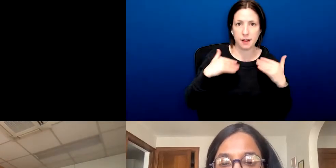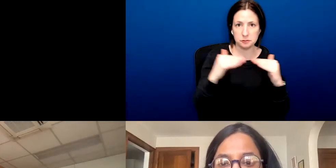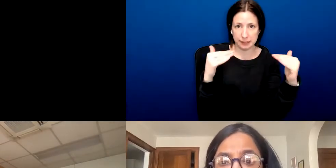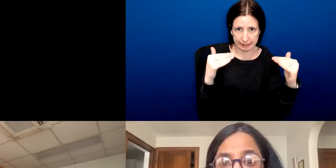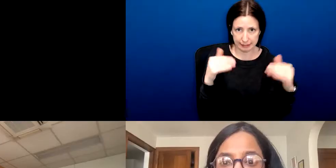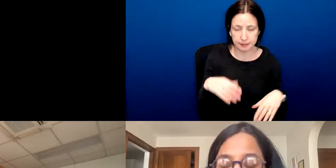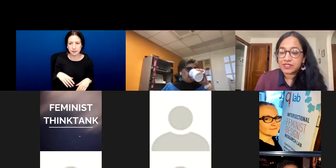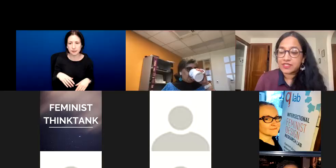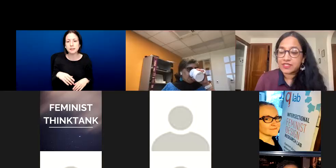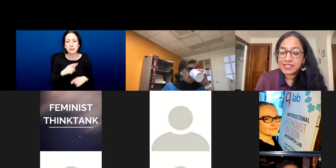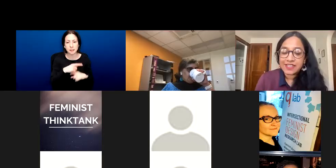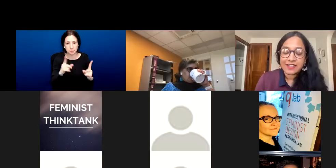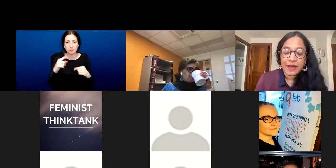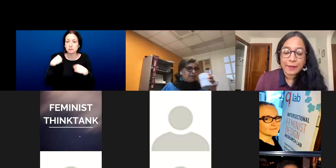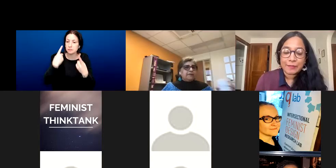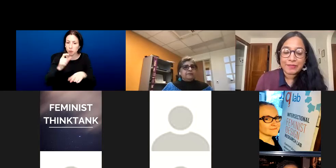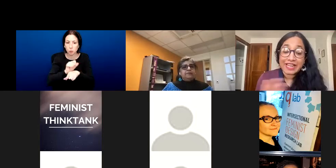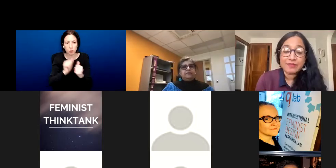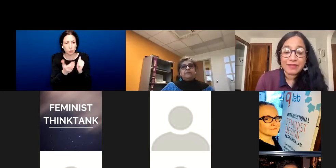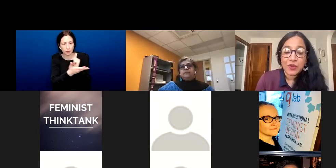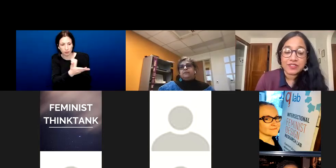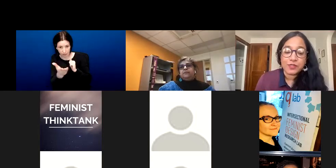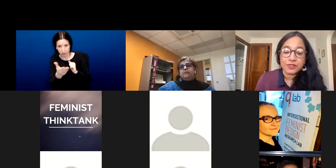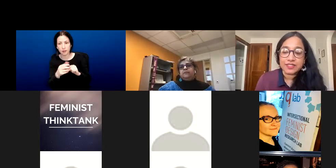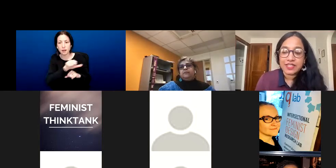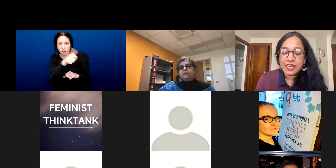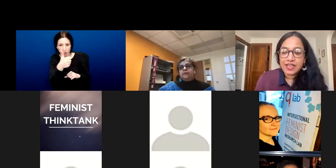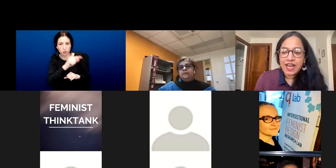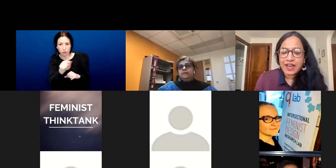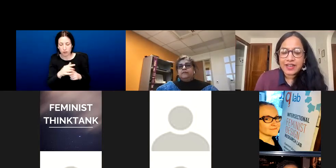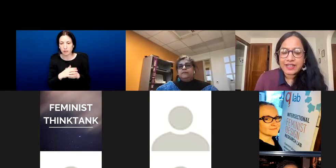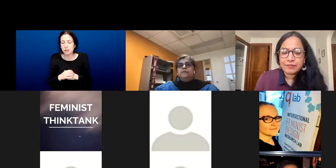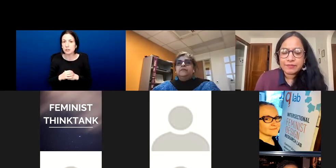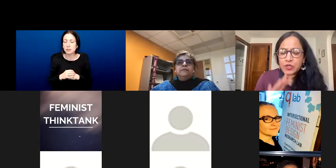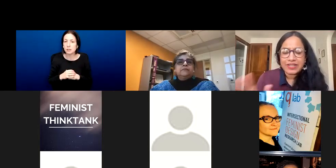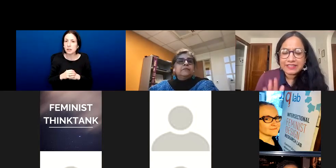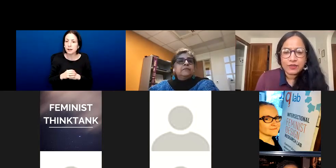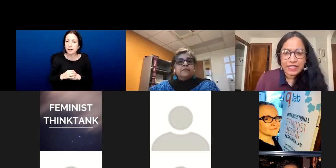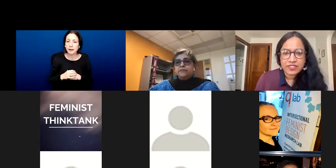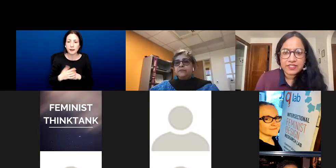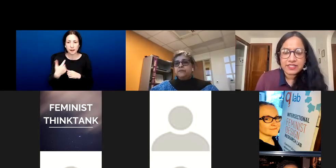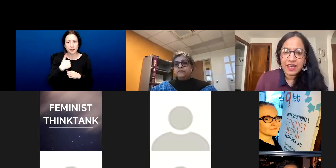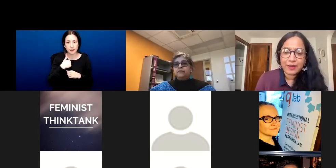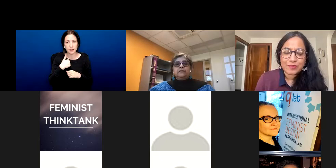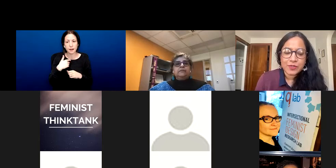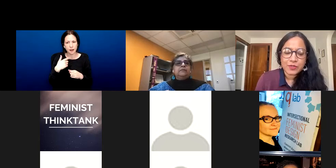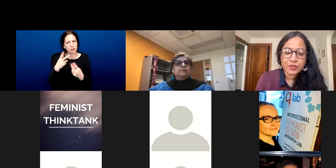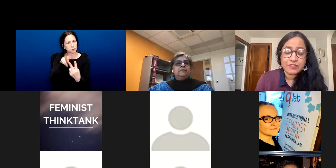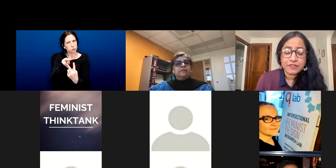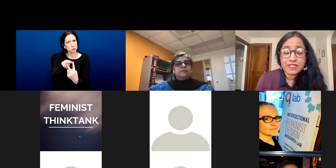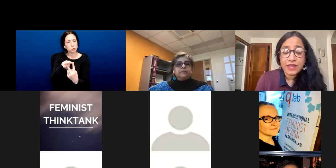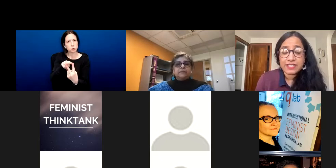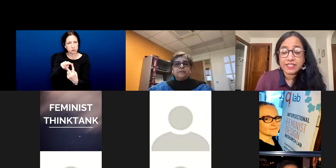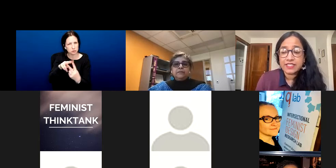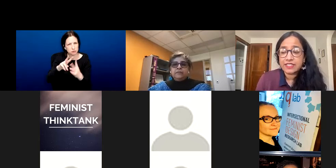work that I've been doing with Dr. Gajala and my doctoral work are broadly three questions. So